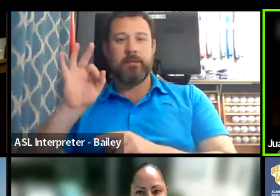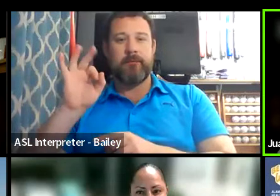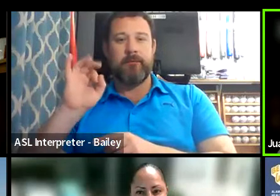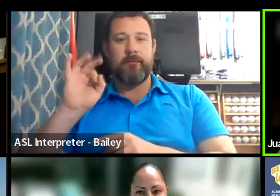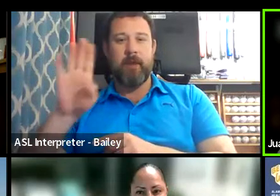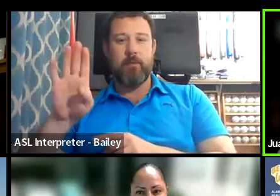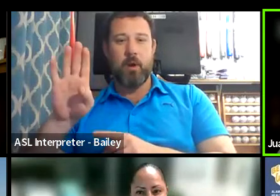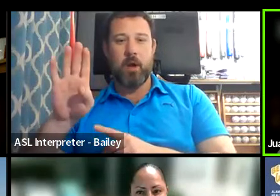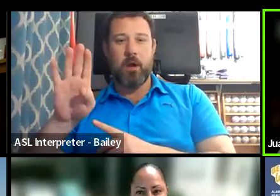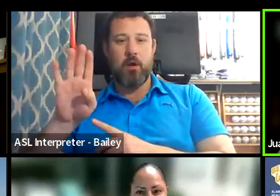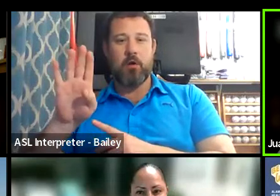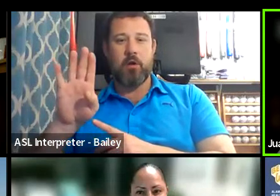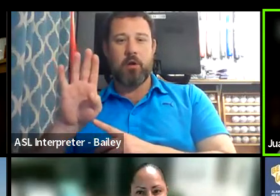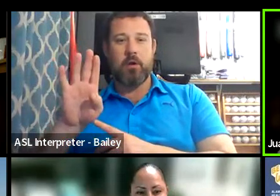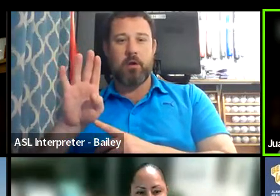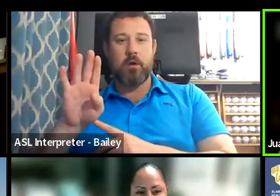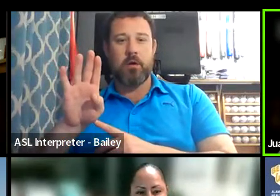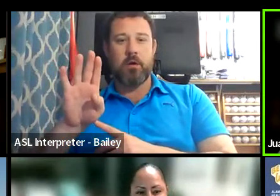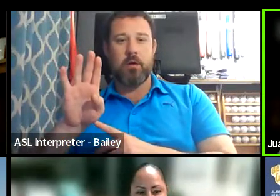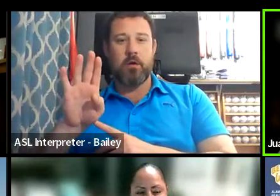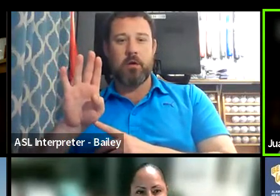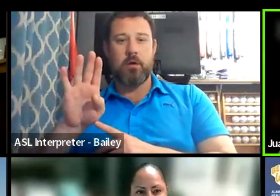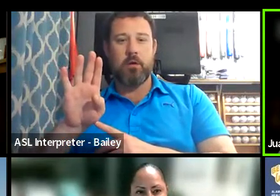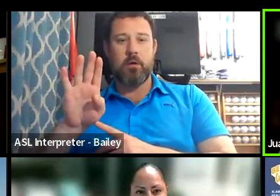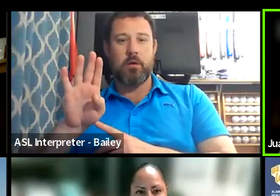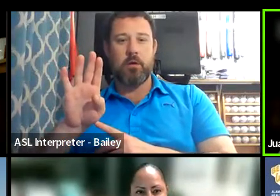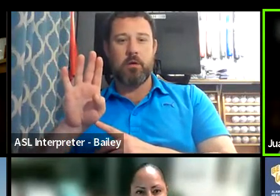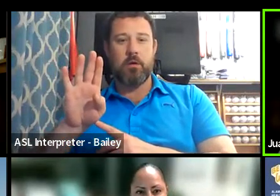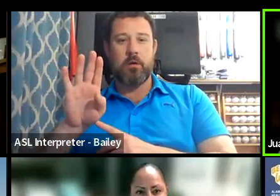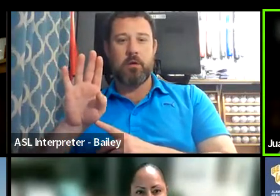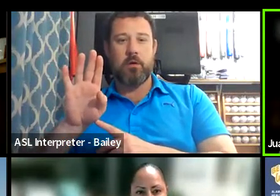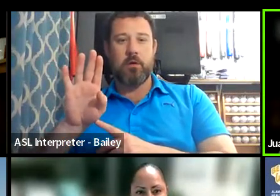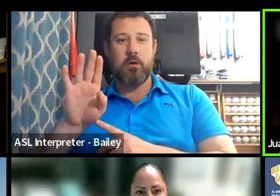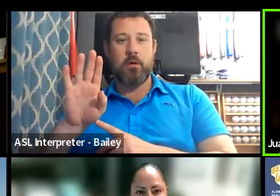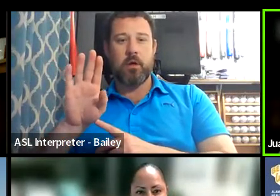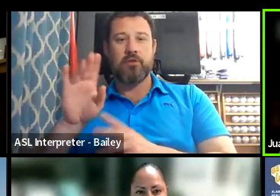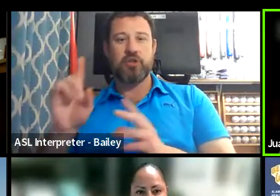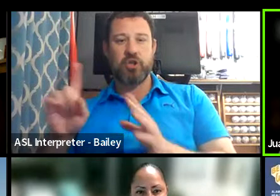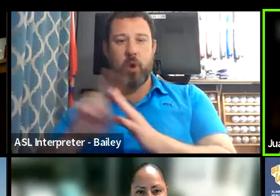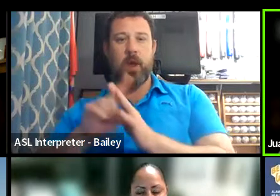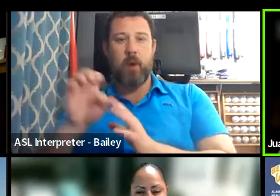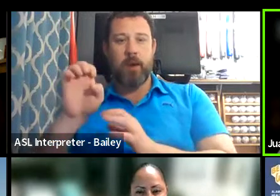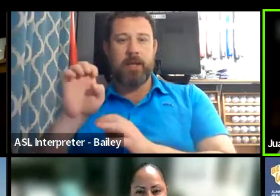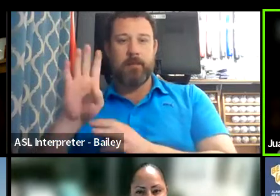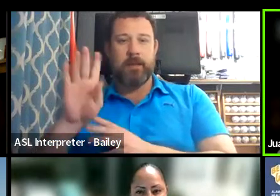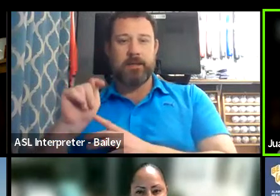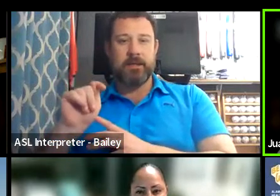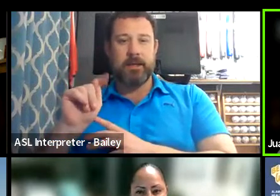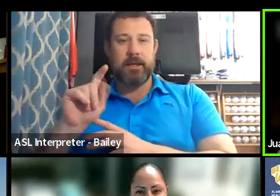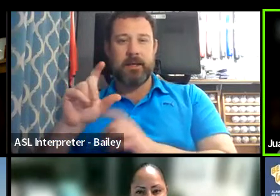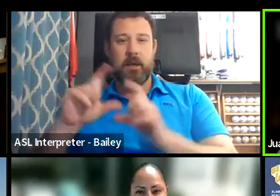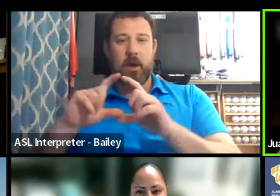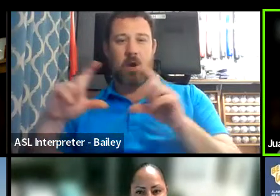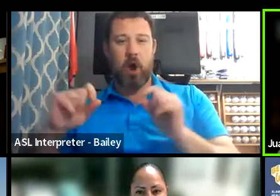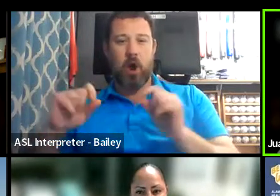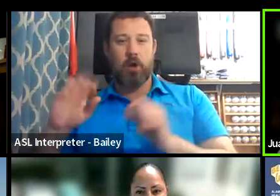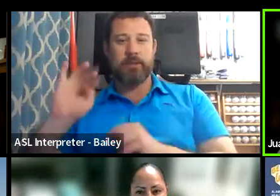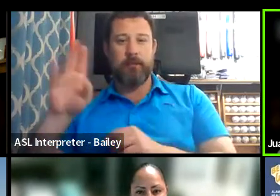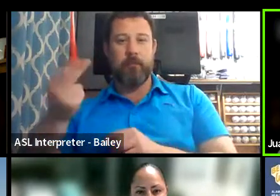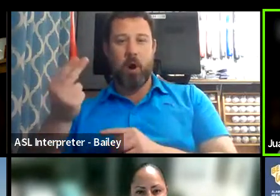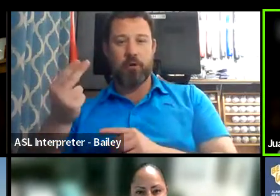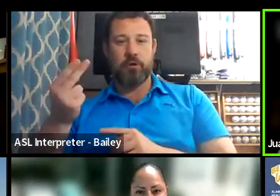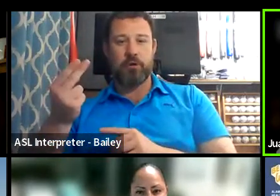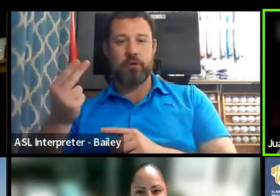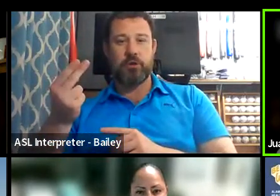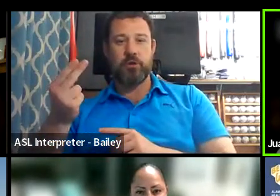February, with the issuance showing up on EBT cards in March. So as a